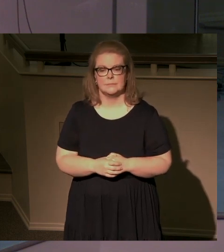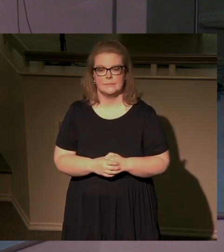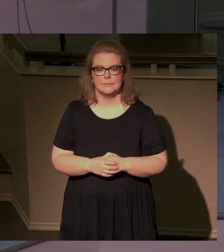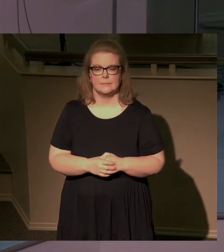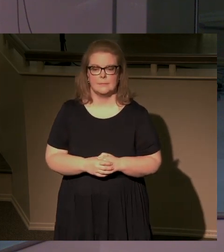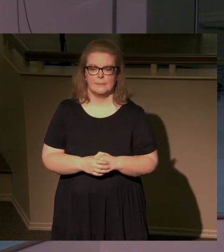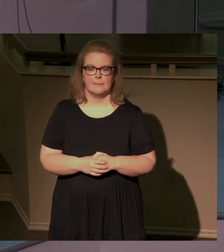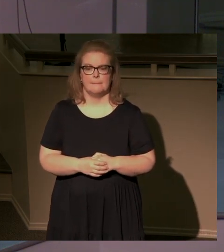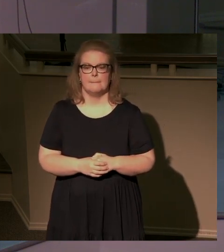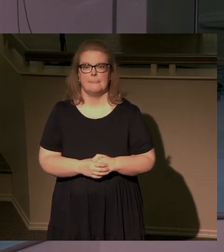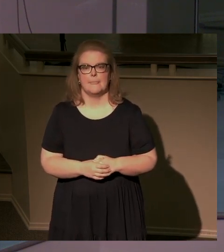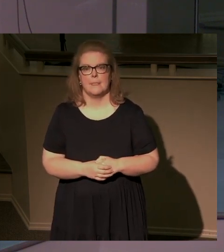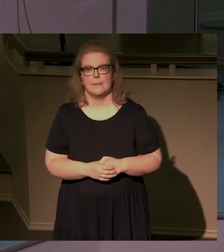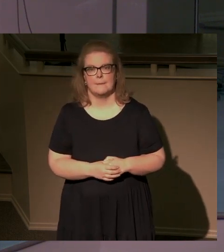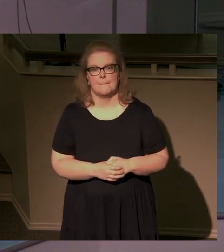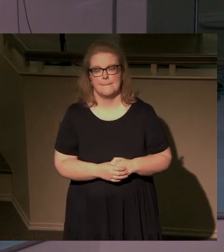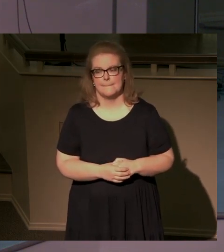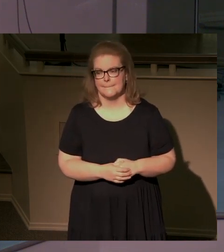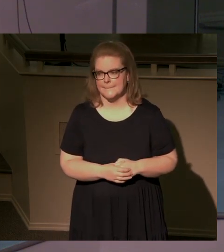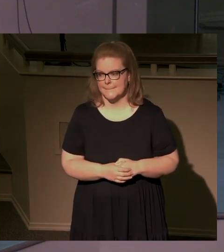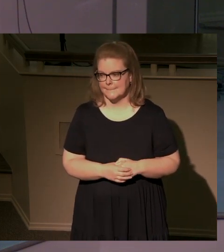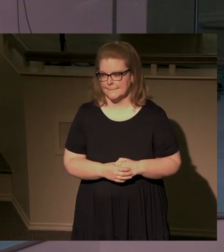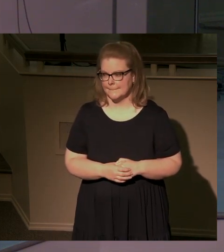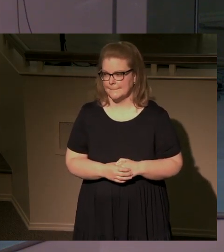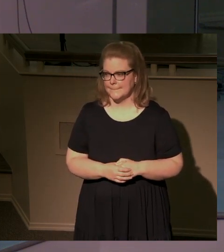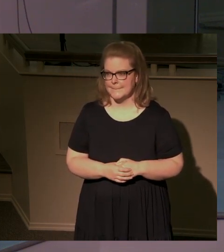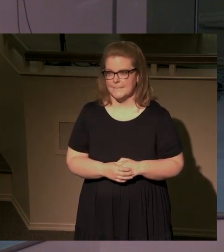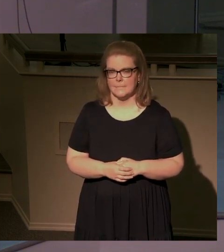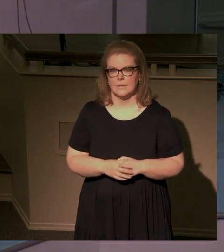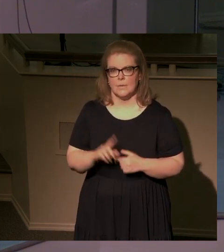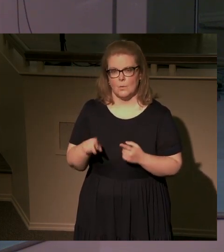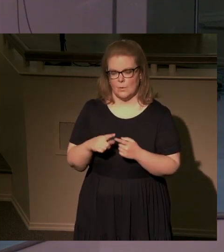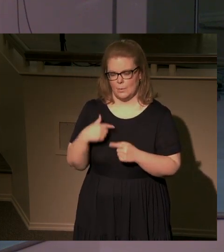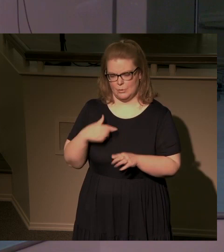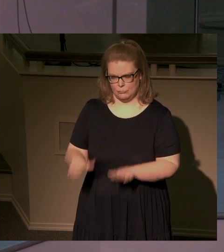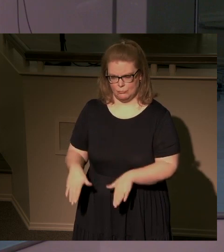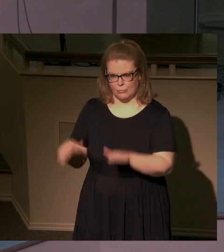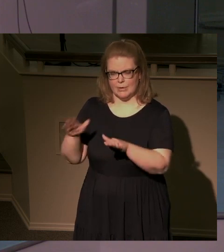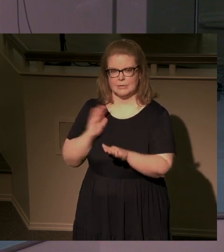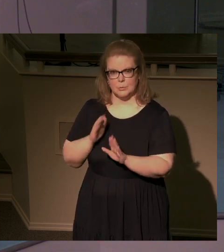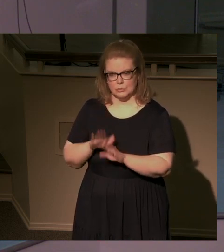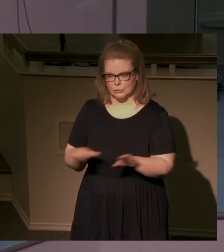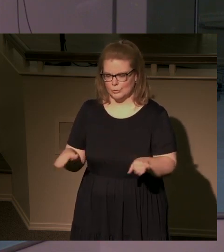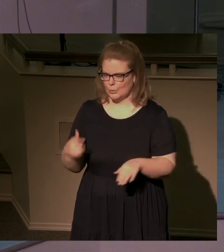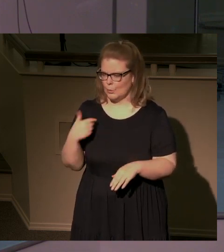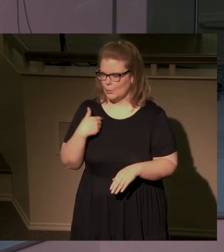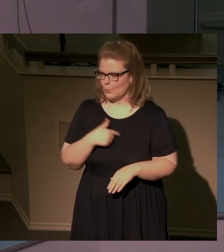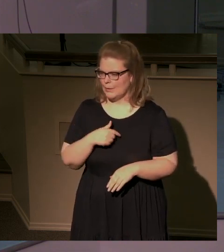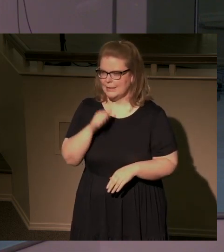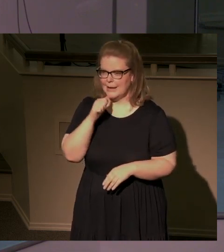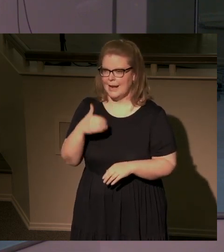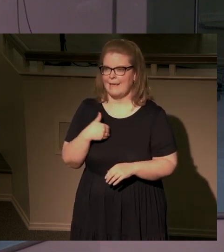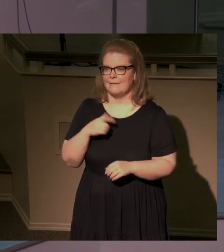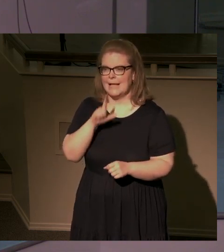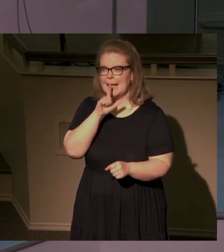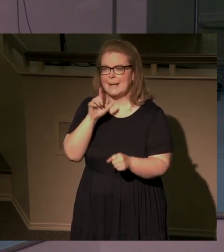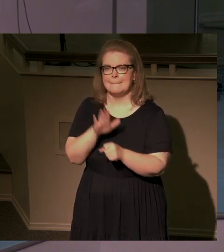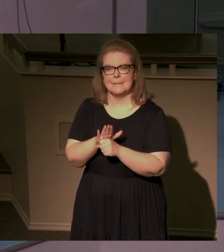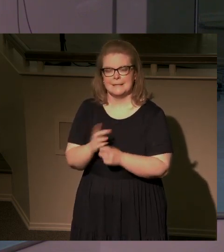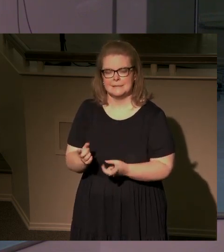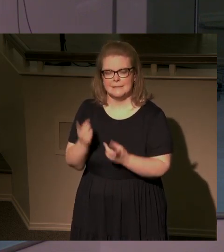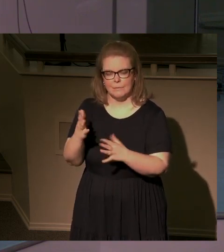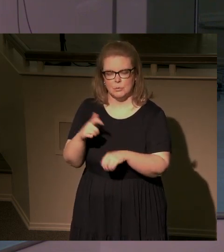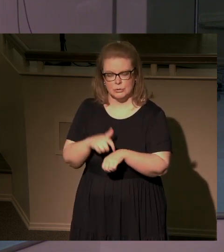This may be a surprise to you. When we were raising our kids, we did not have a committed devotional time. In other